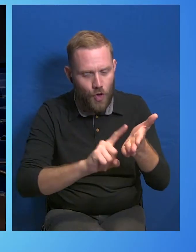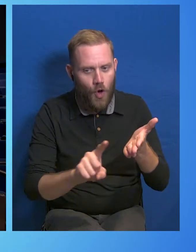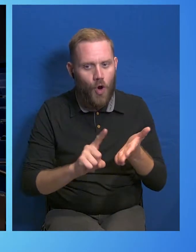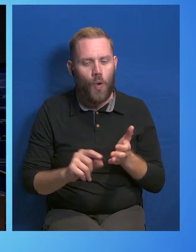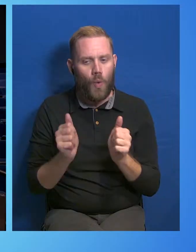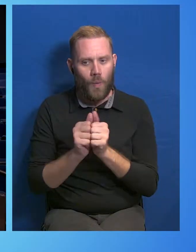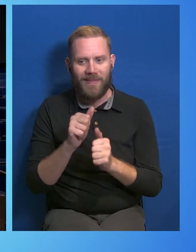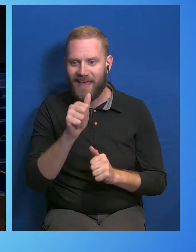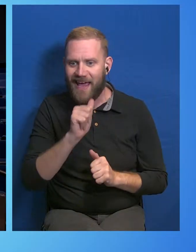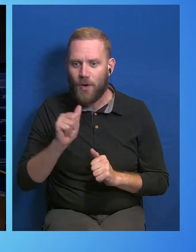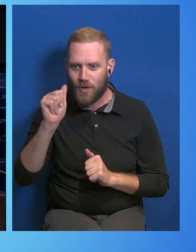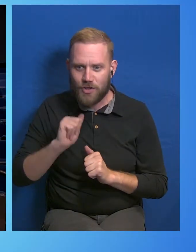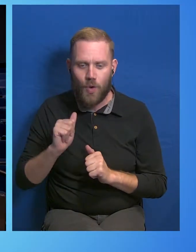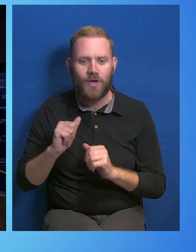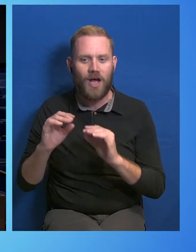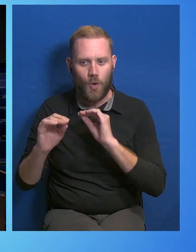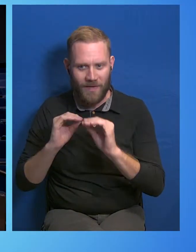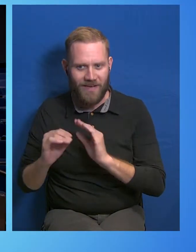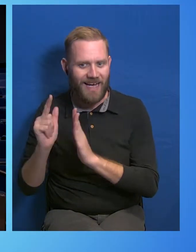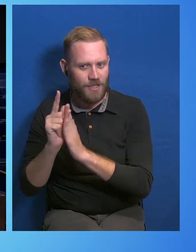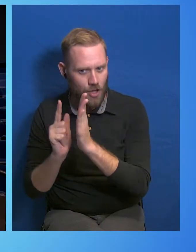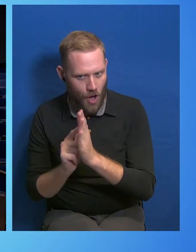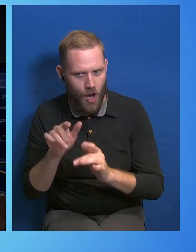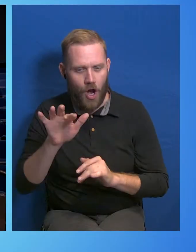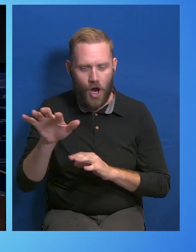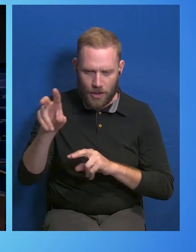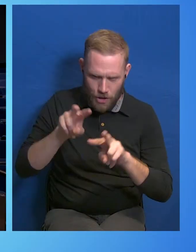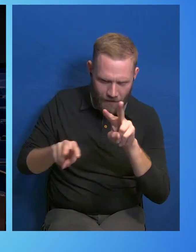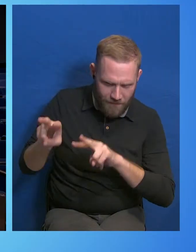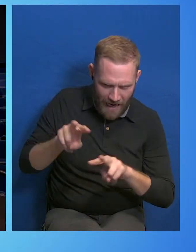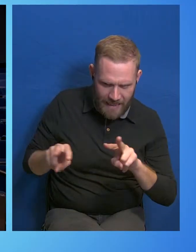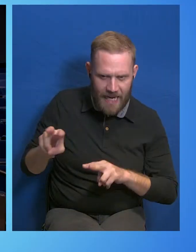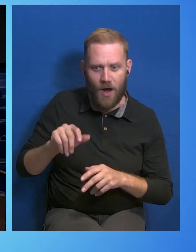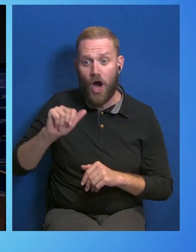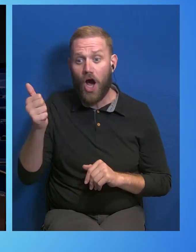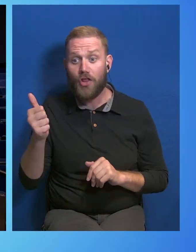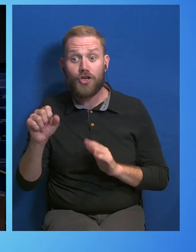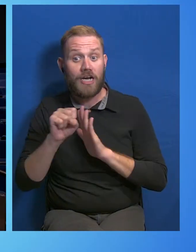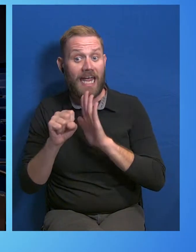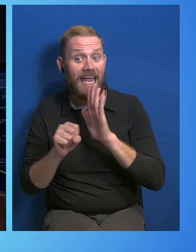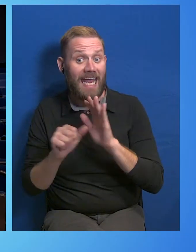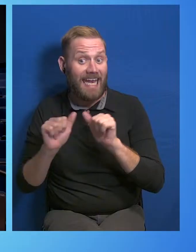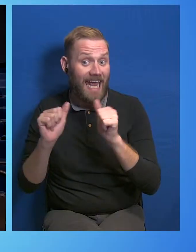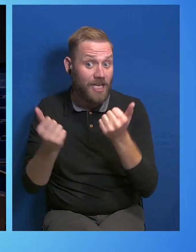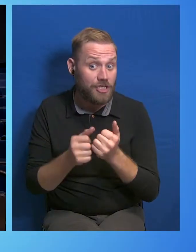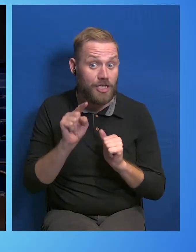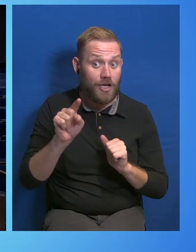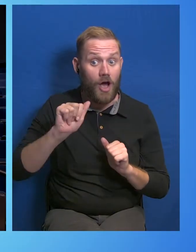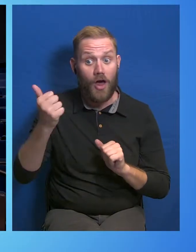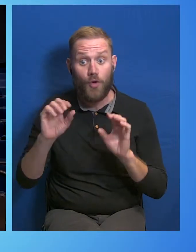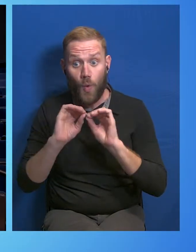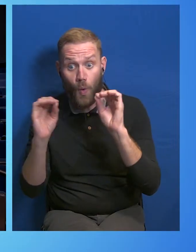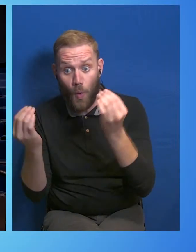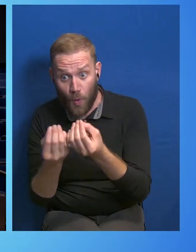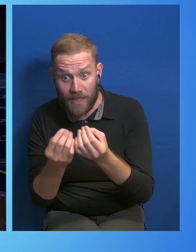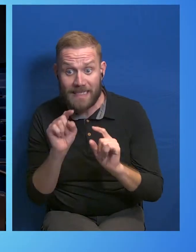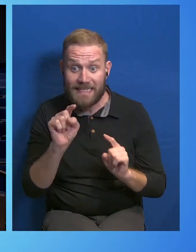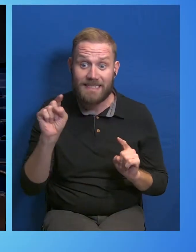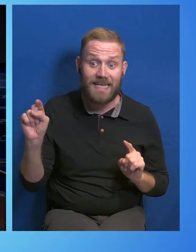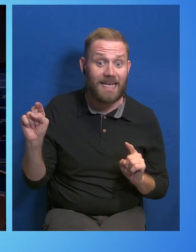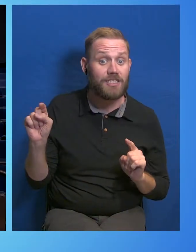Revised Statutes, first to try to find other state agencies and organizations who were